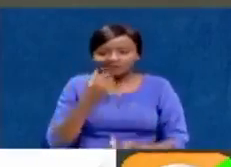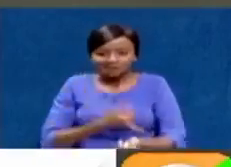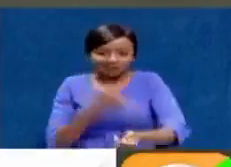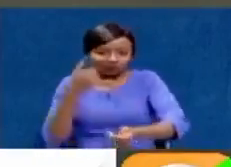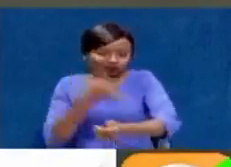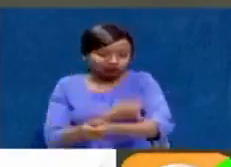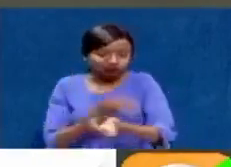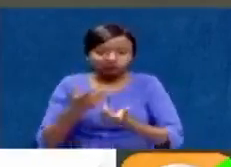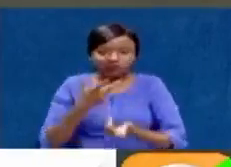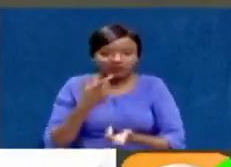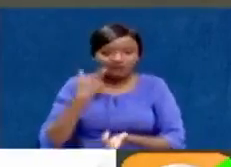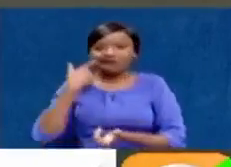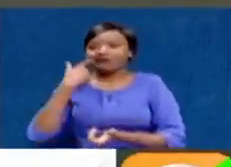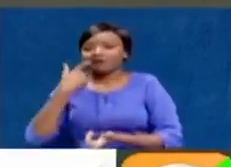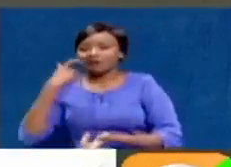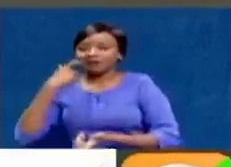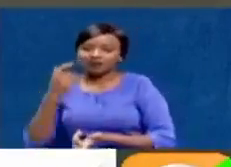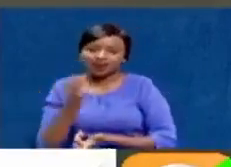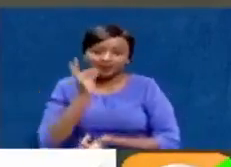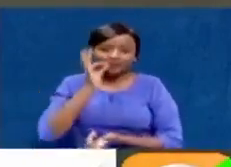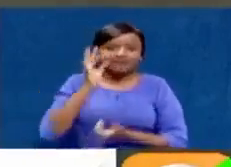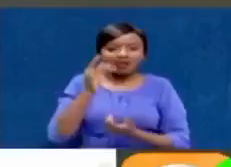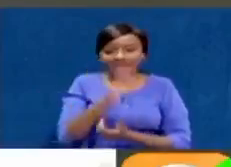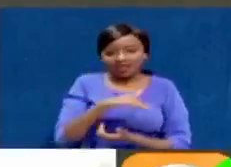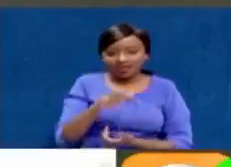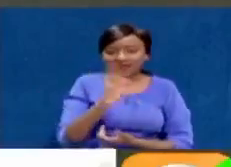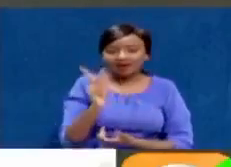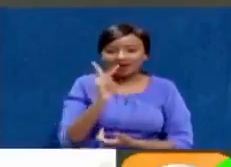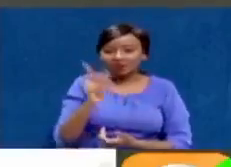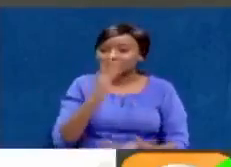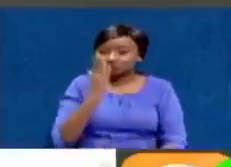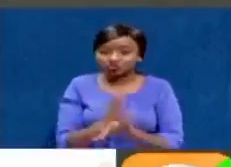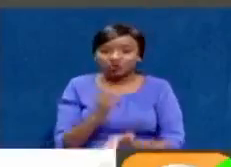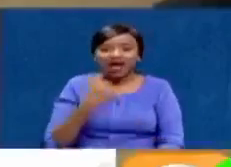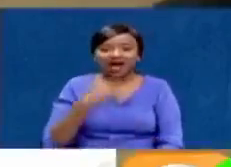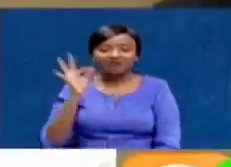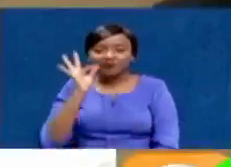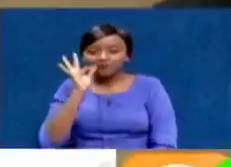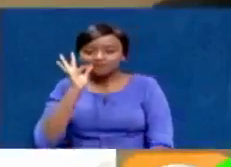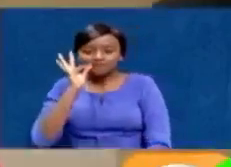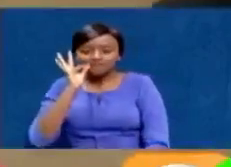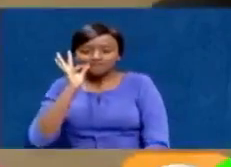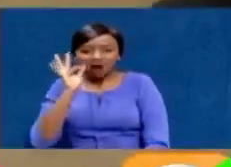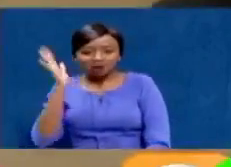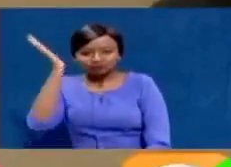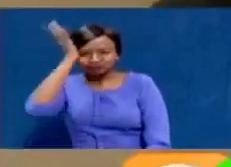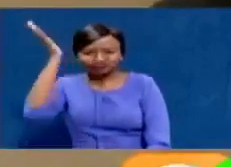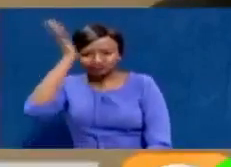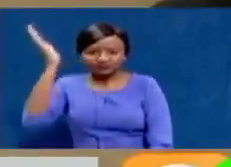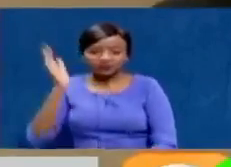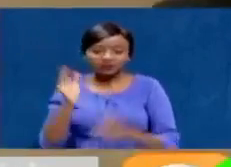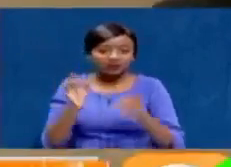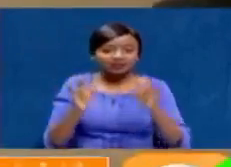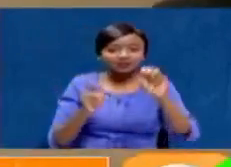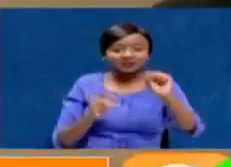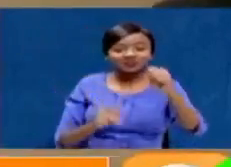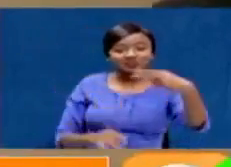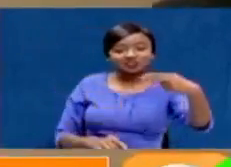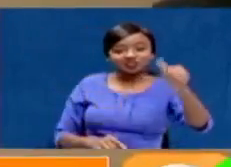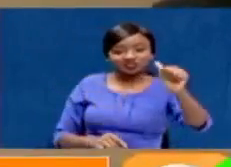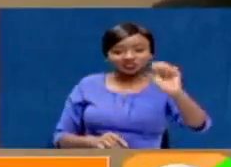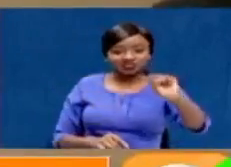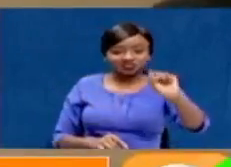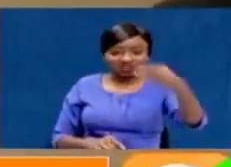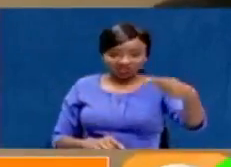Marisaba, Shilanga, and Kayole. Iko bangi na iko nini? Shash. Siku hizi ndio inauziwa watoto wadogo. Na